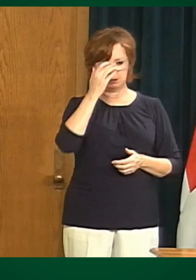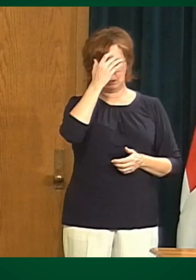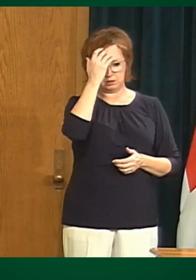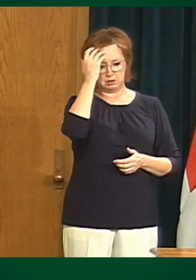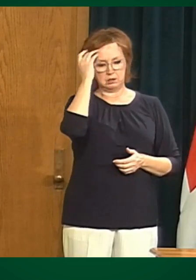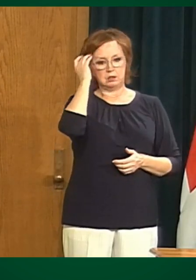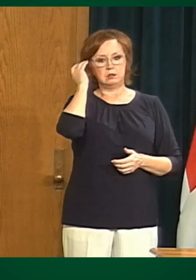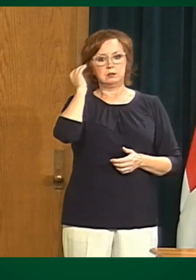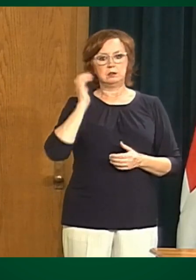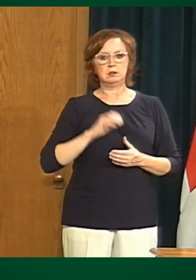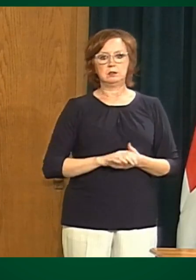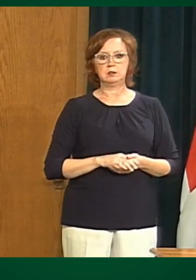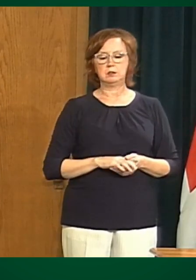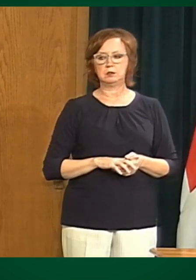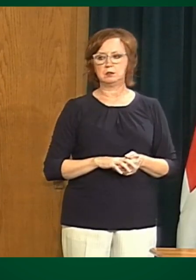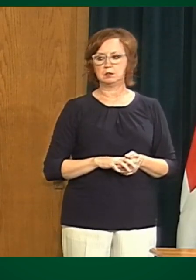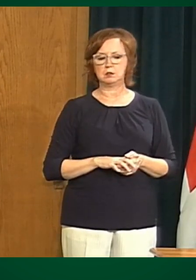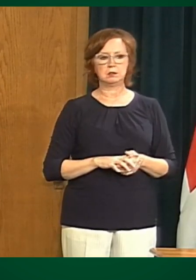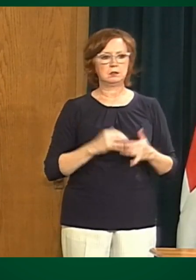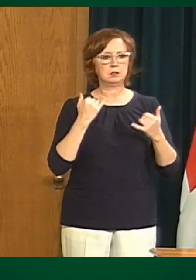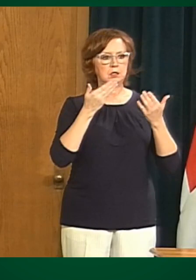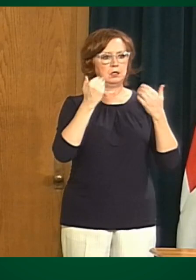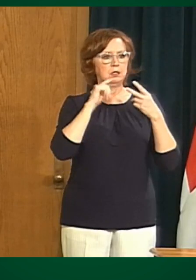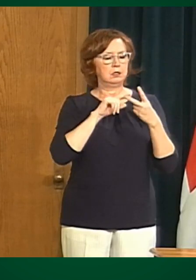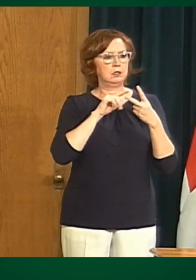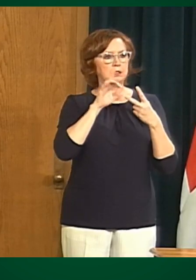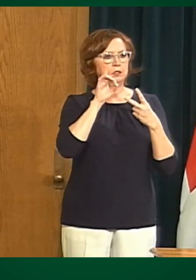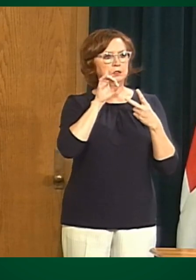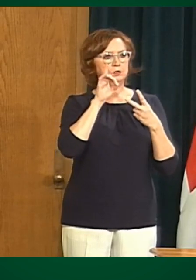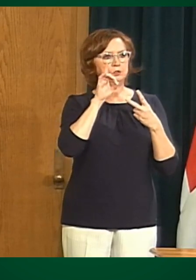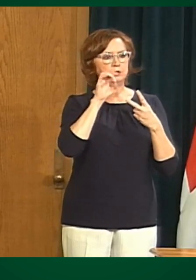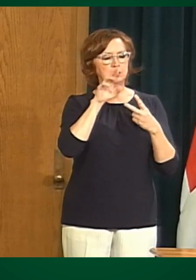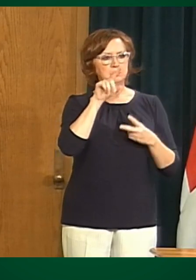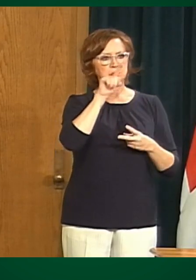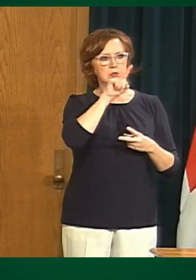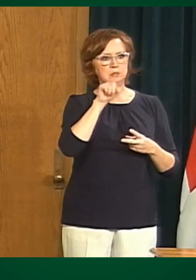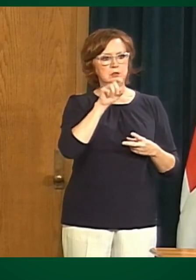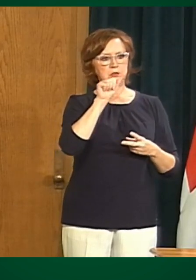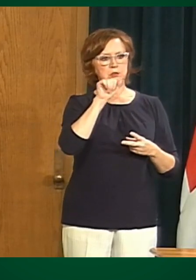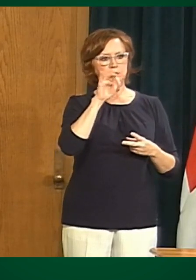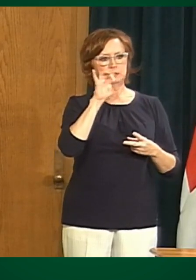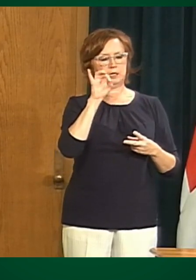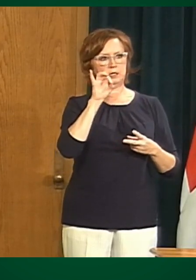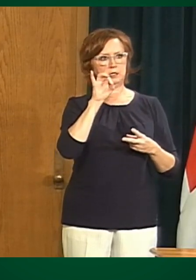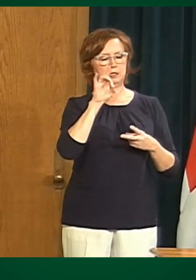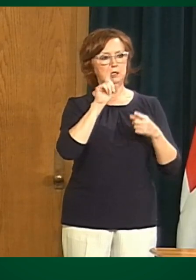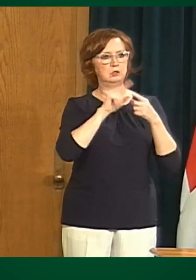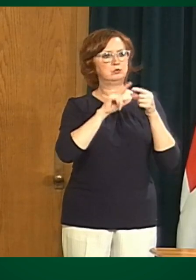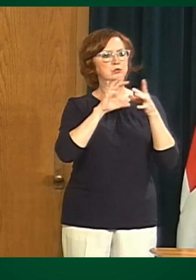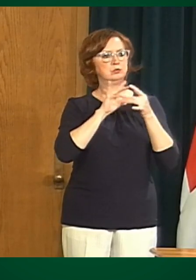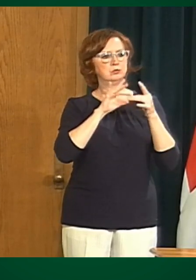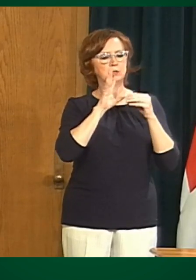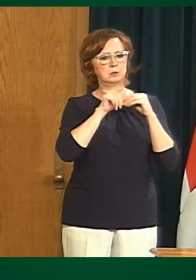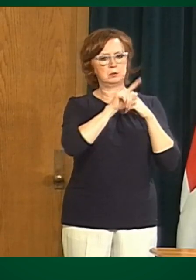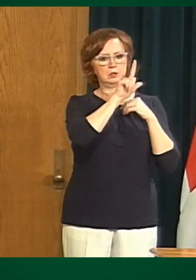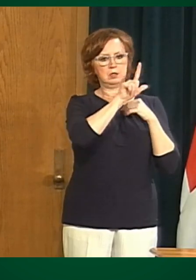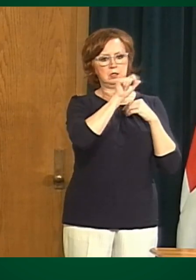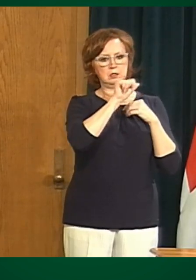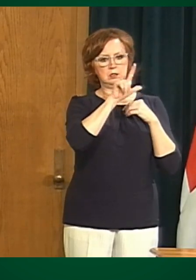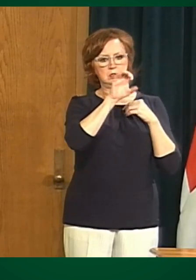update. And now I'll ask Dr. Zayad to provide an update on the situation in Loche,